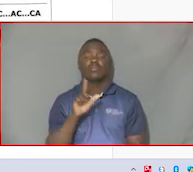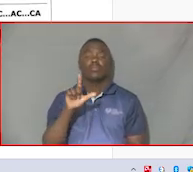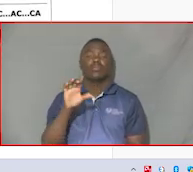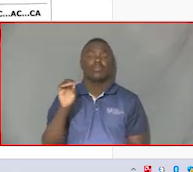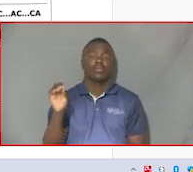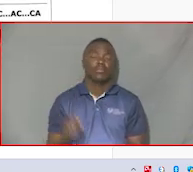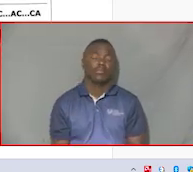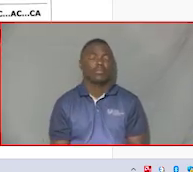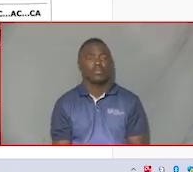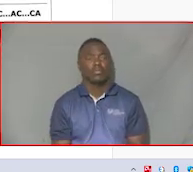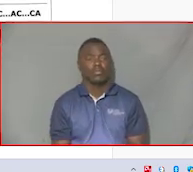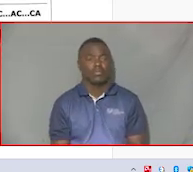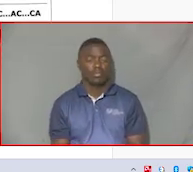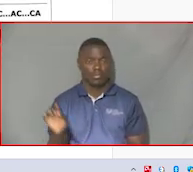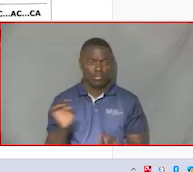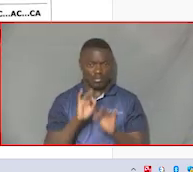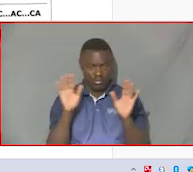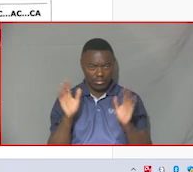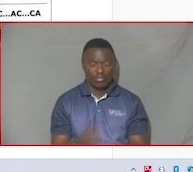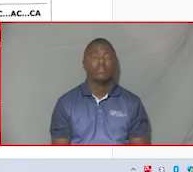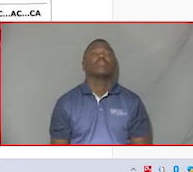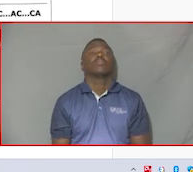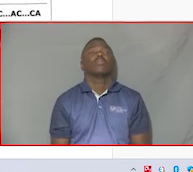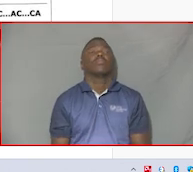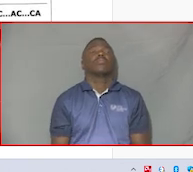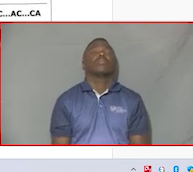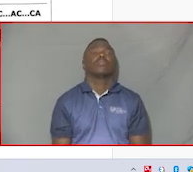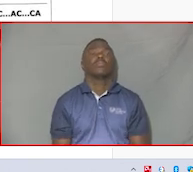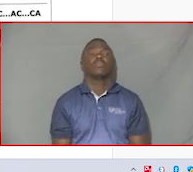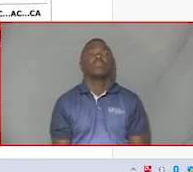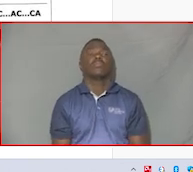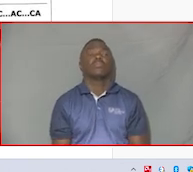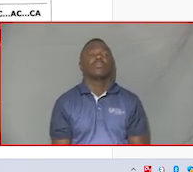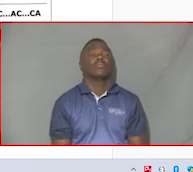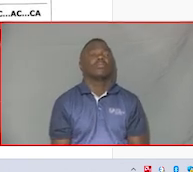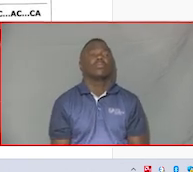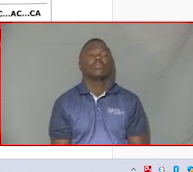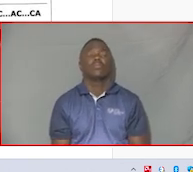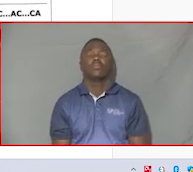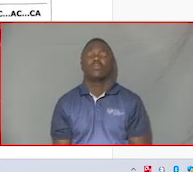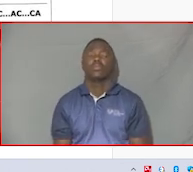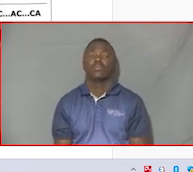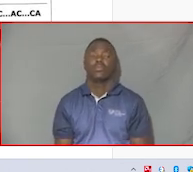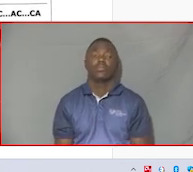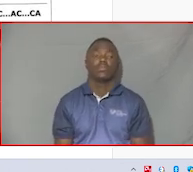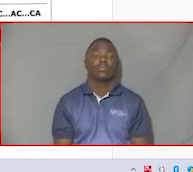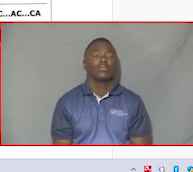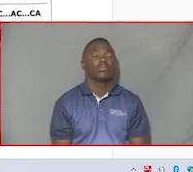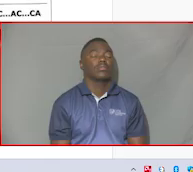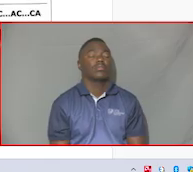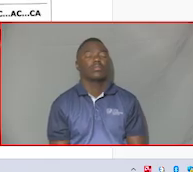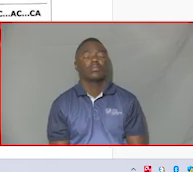340,704. Right, is that clear? Right. Okay. Now